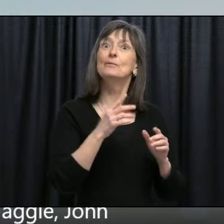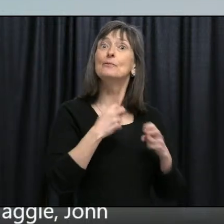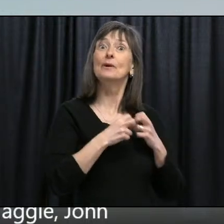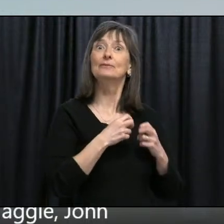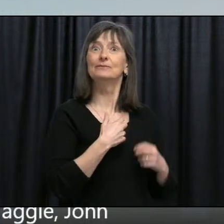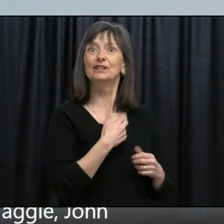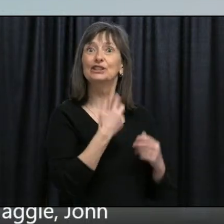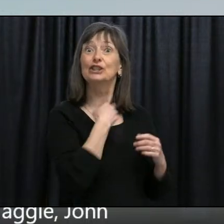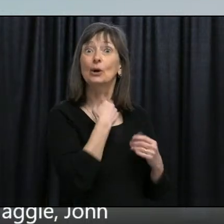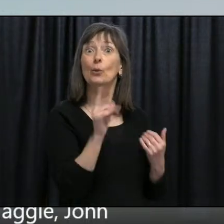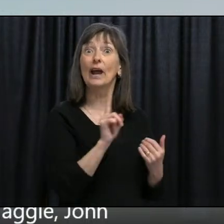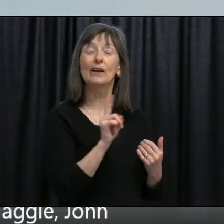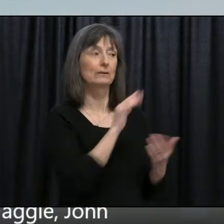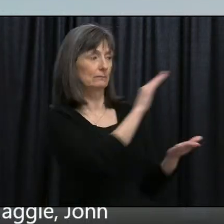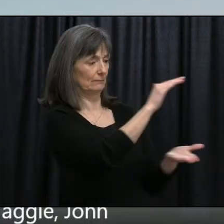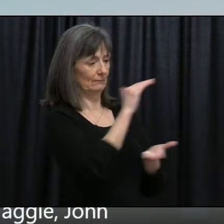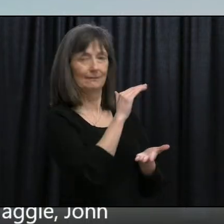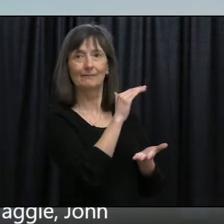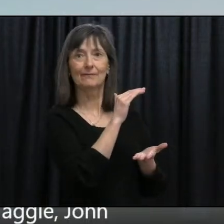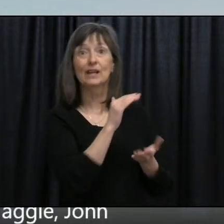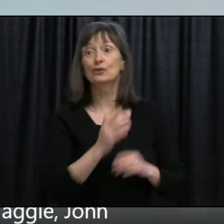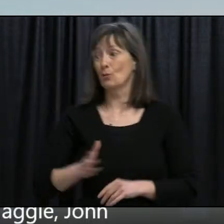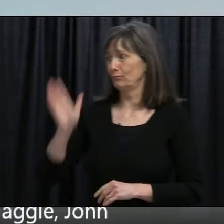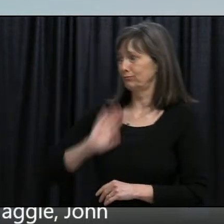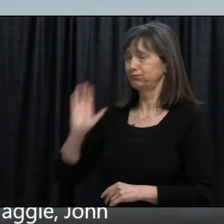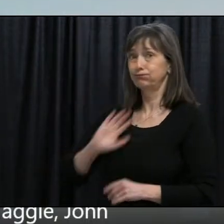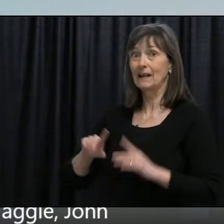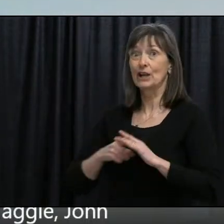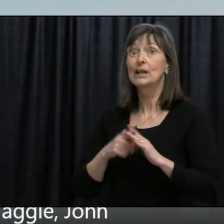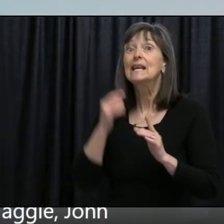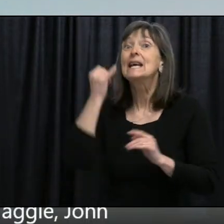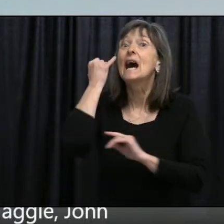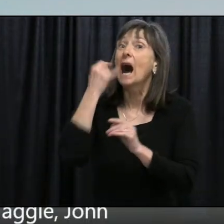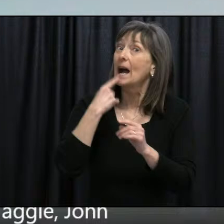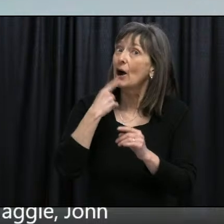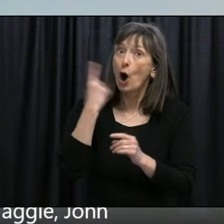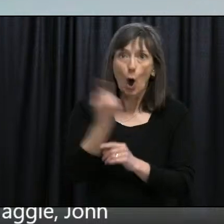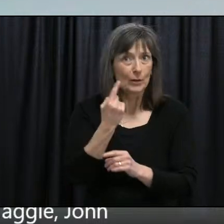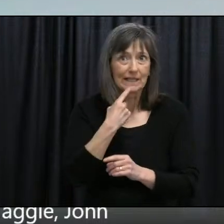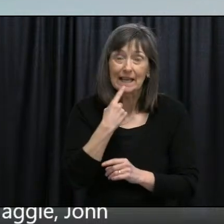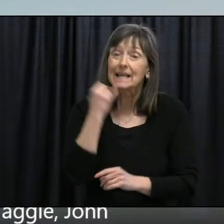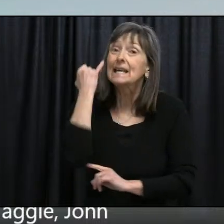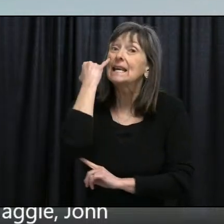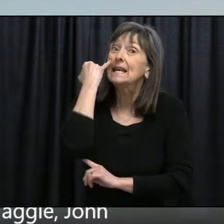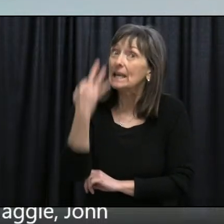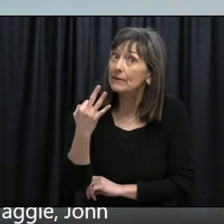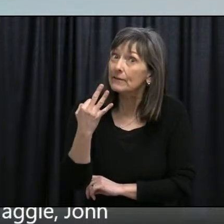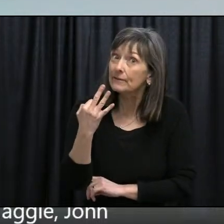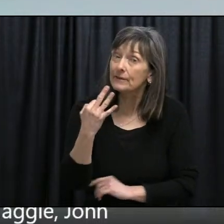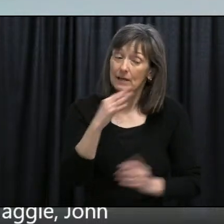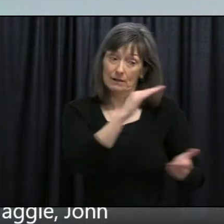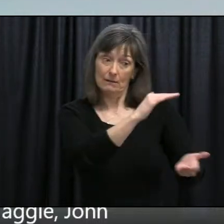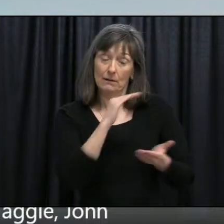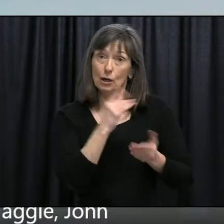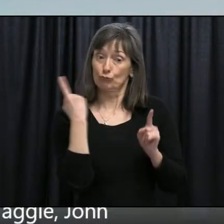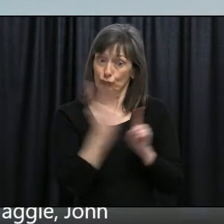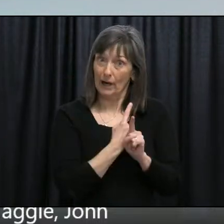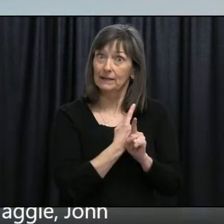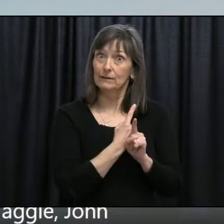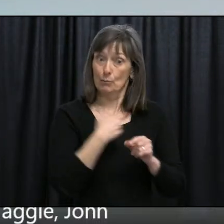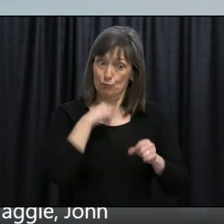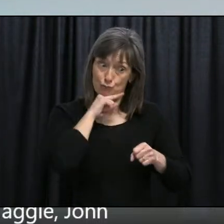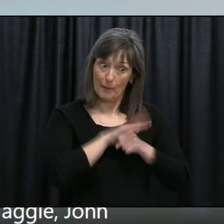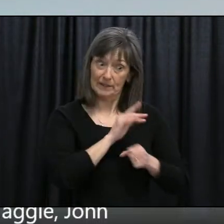And my comments right back from the beginning have been, if we get what we're promised, this is where we'll be. Nothing has